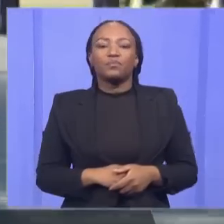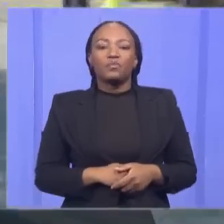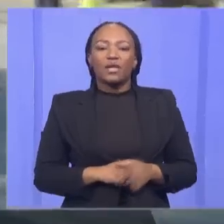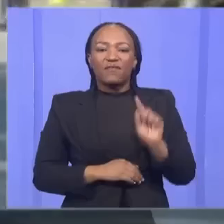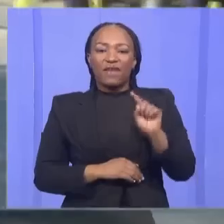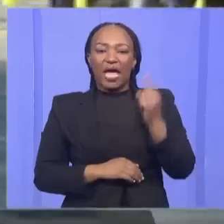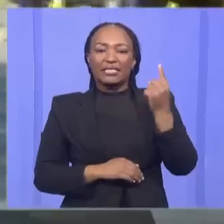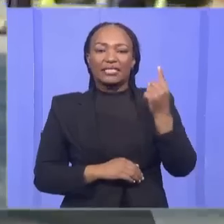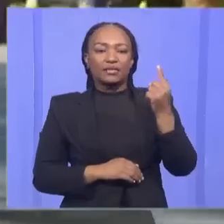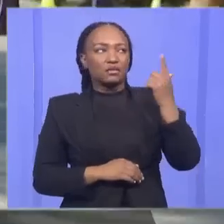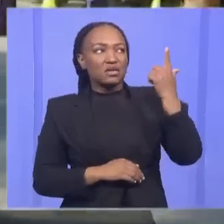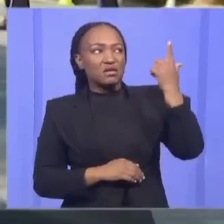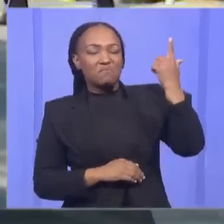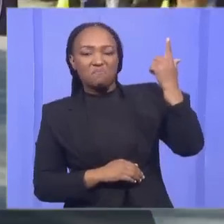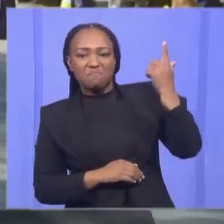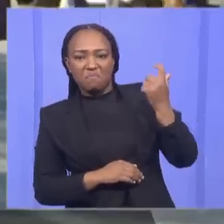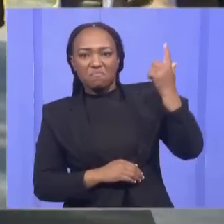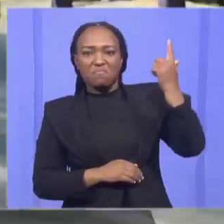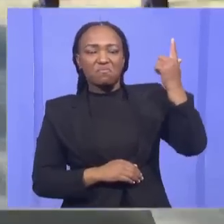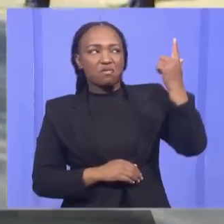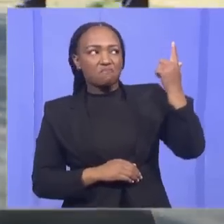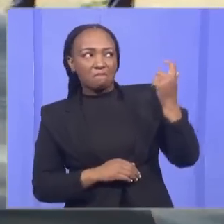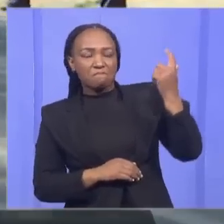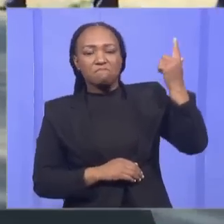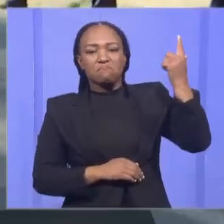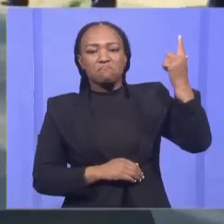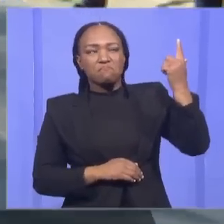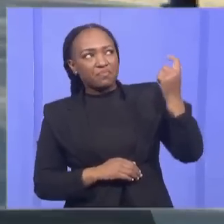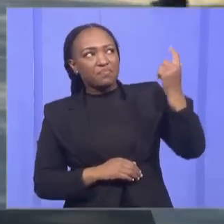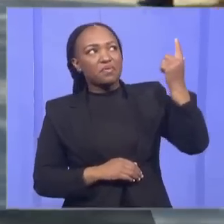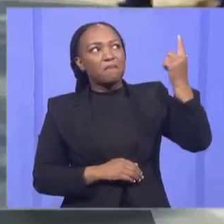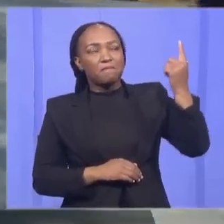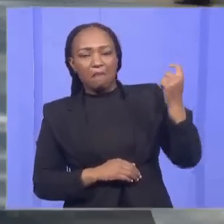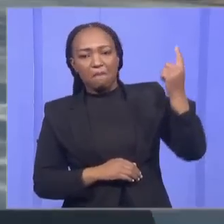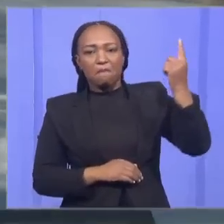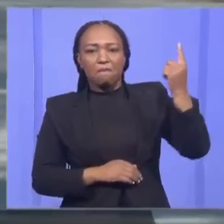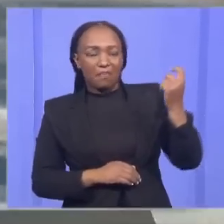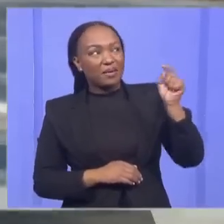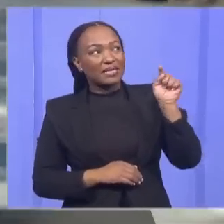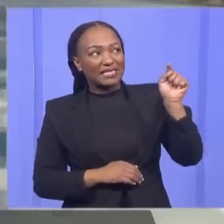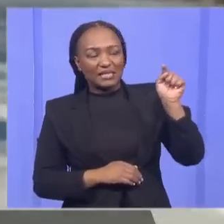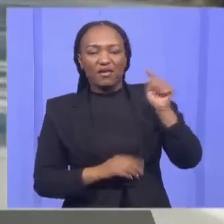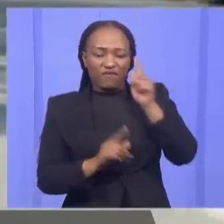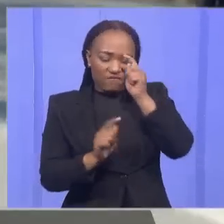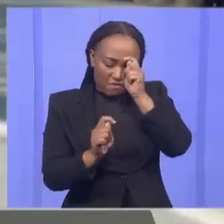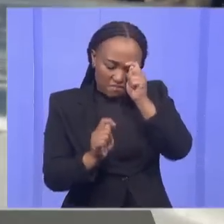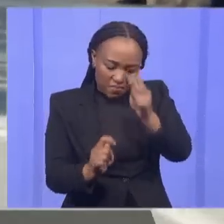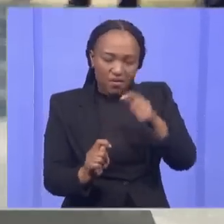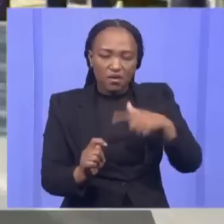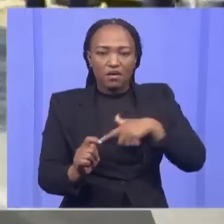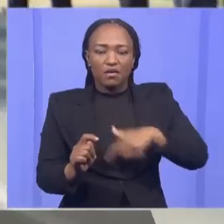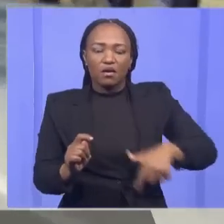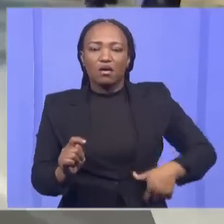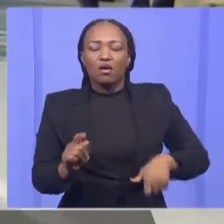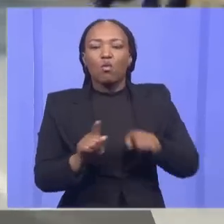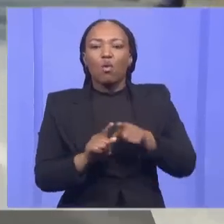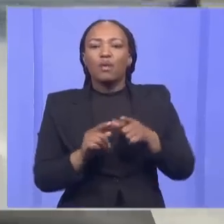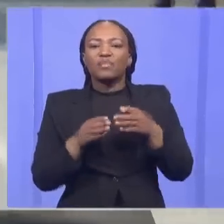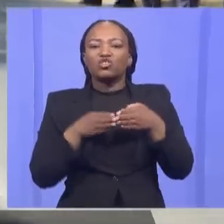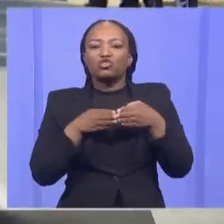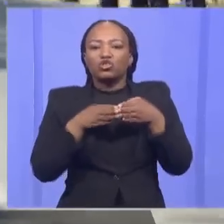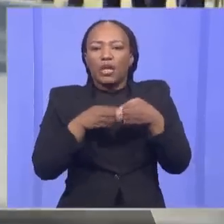21 gun salute, it emanates around the 14th century, where when the ships are visiting each other, they would